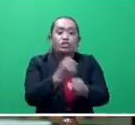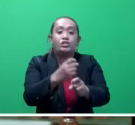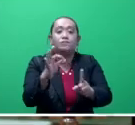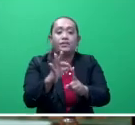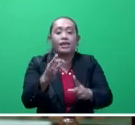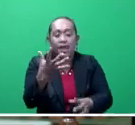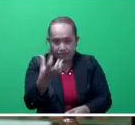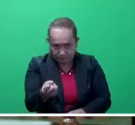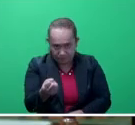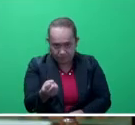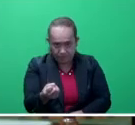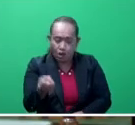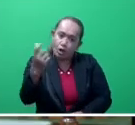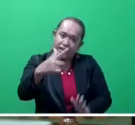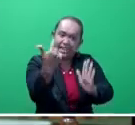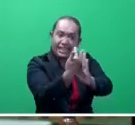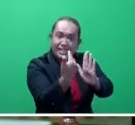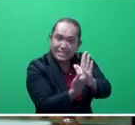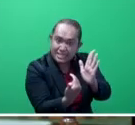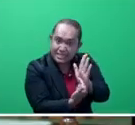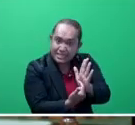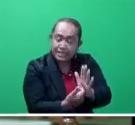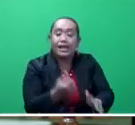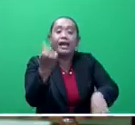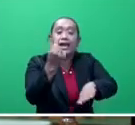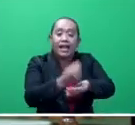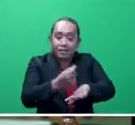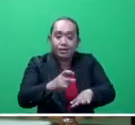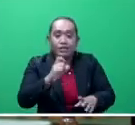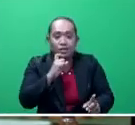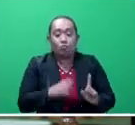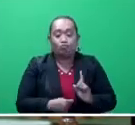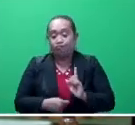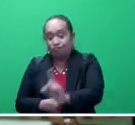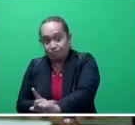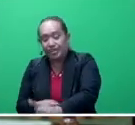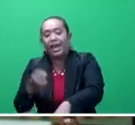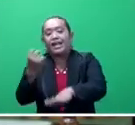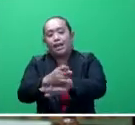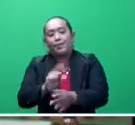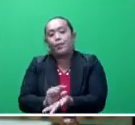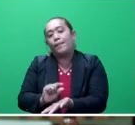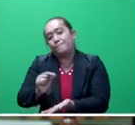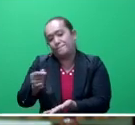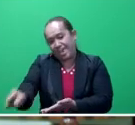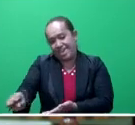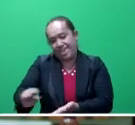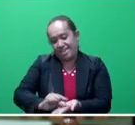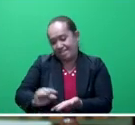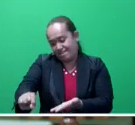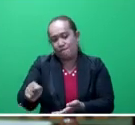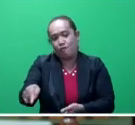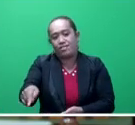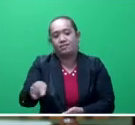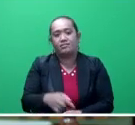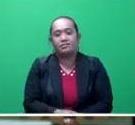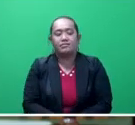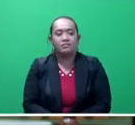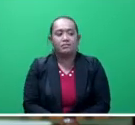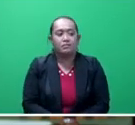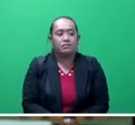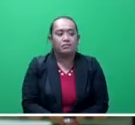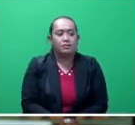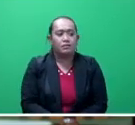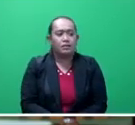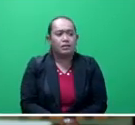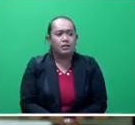And Mr. Speaker, sir, as we announced in the last budget, the regulations are coming into effect in the next few days. Supermarkets will now be able to sell